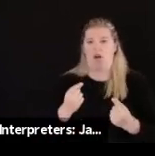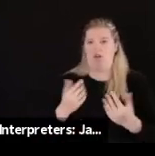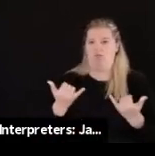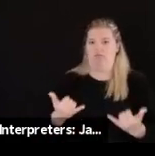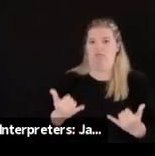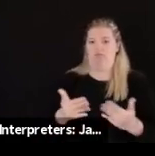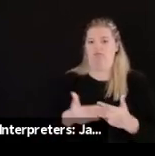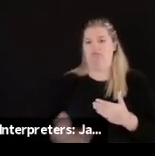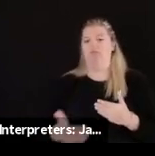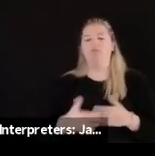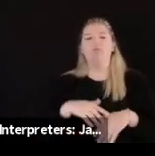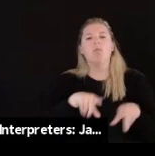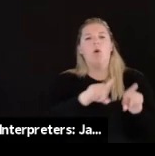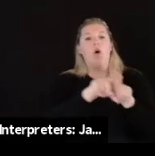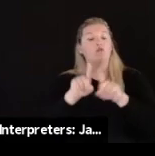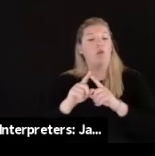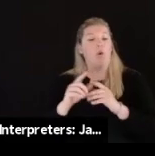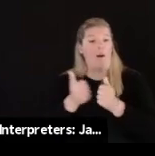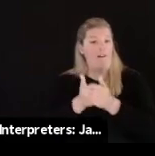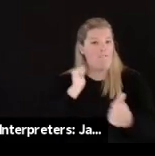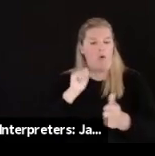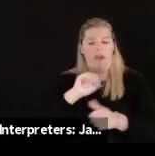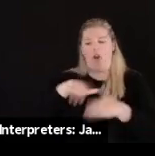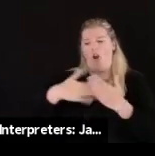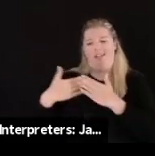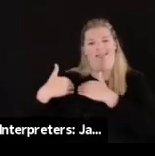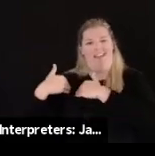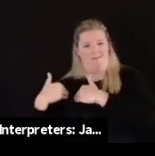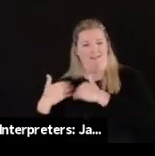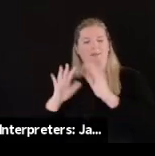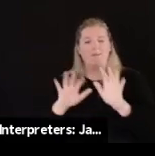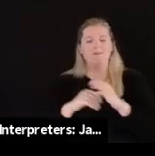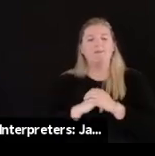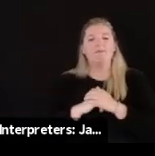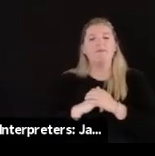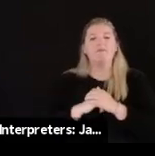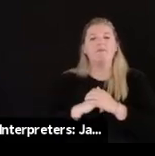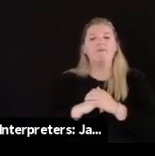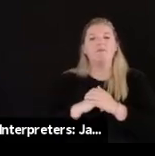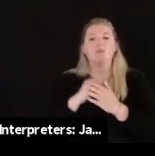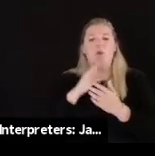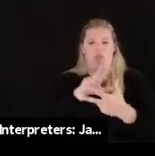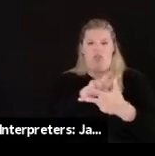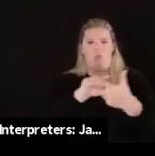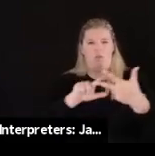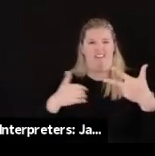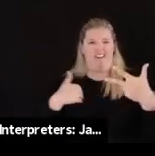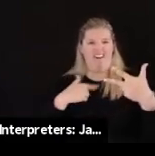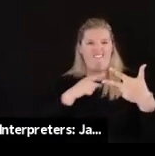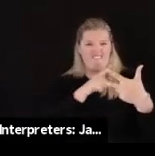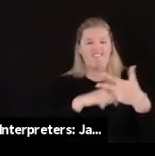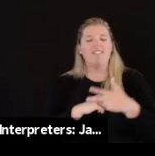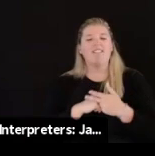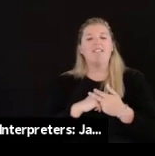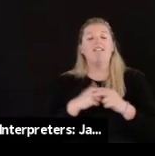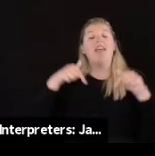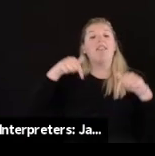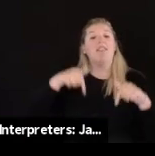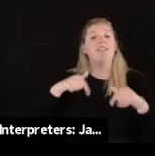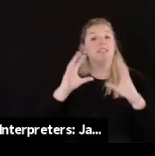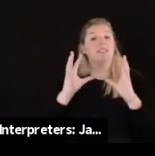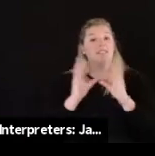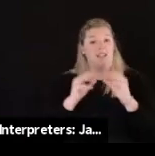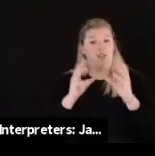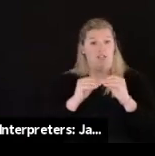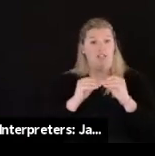avoid any and all liability for what I'm about to say. So the 3 brief disclaimers that I'd like to provide include that this session can